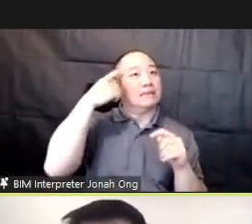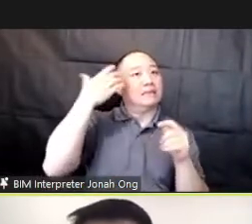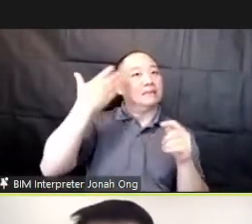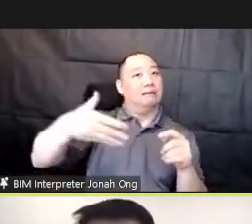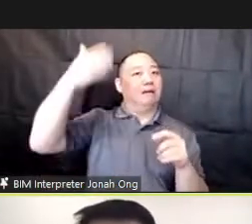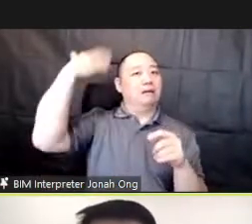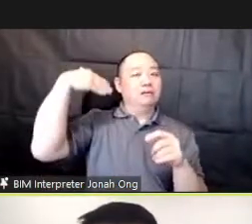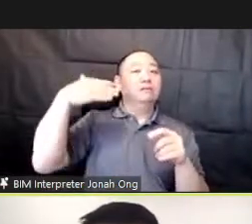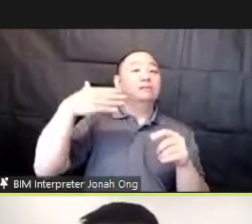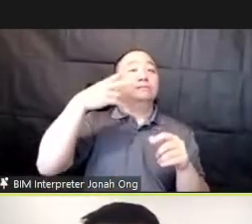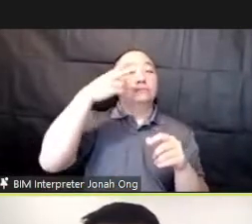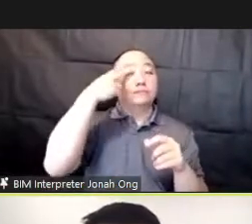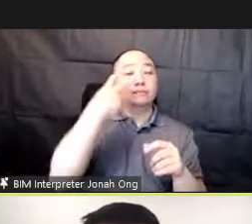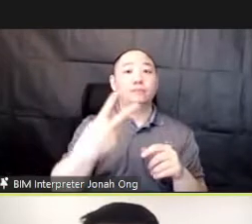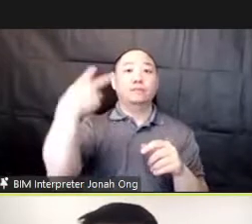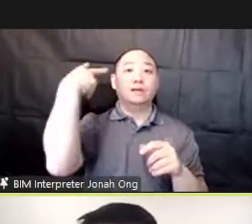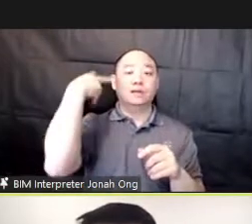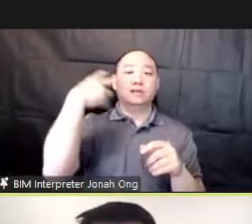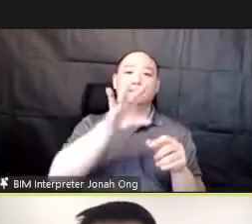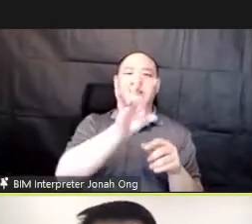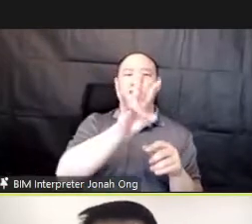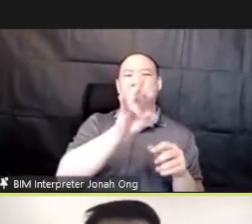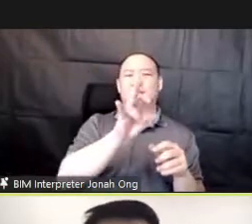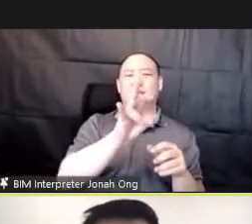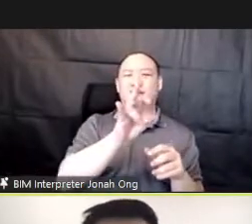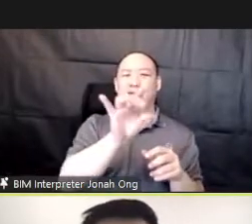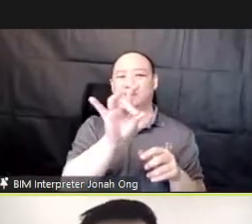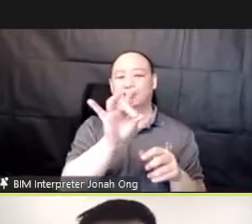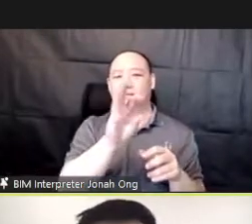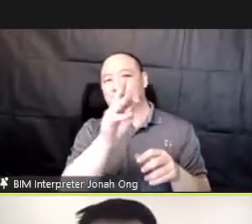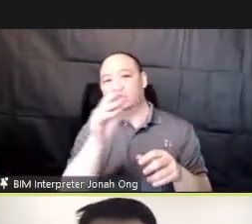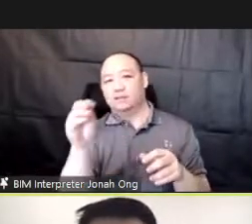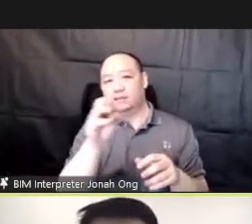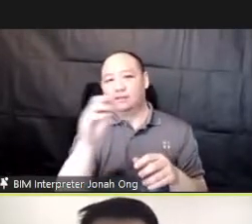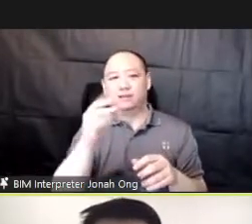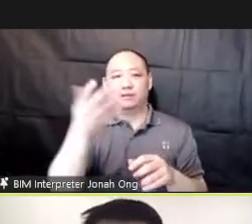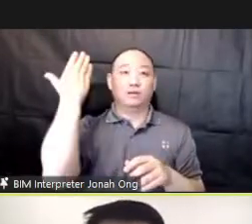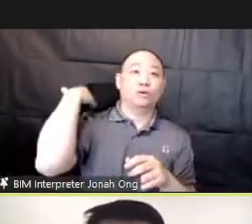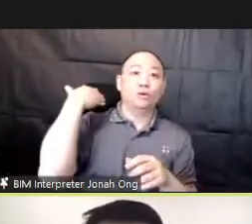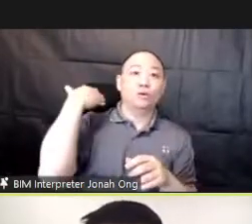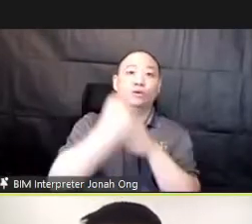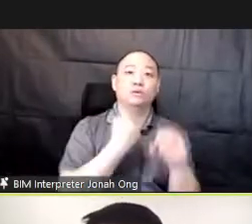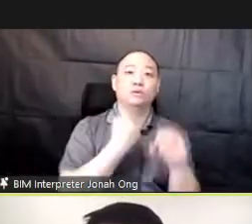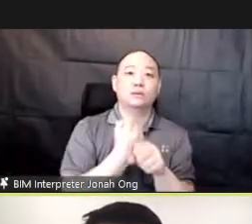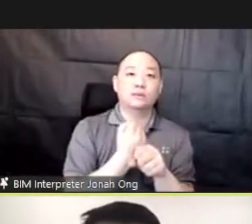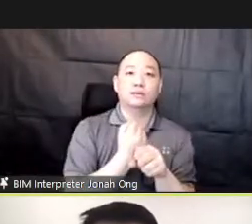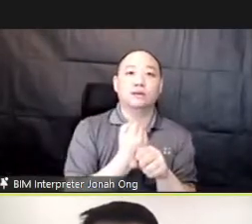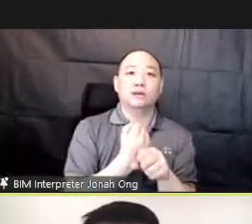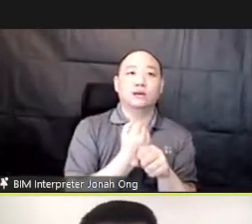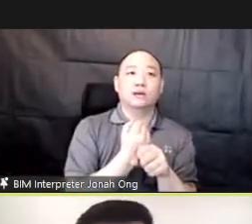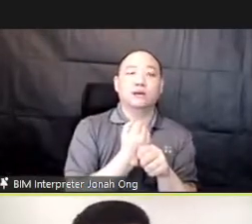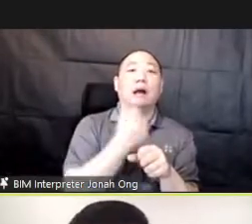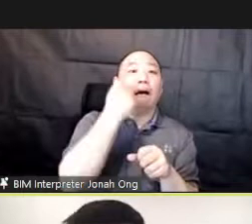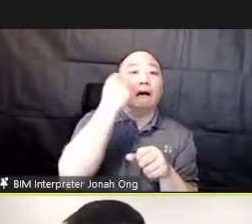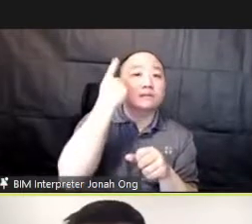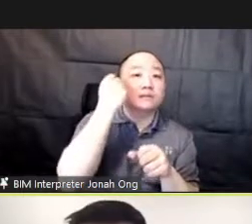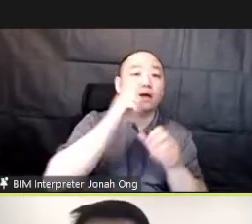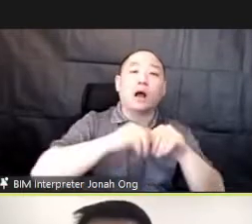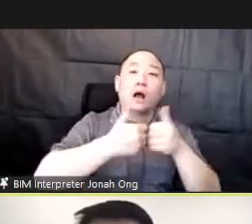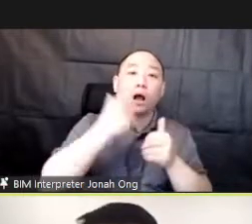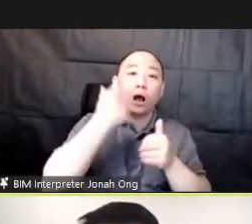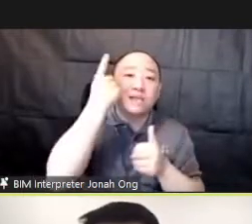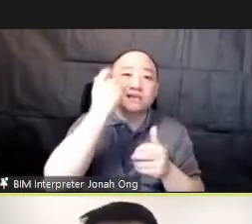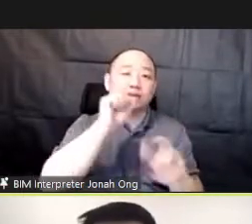So 50 years on from the NEP, how do we even start to begin understanding the impact of NEP policies